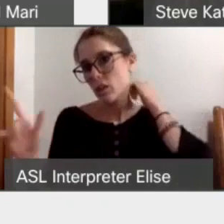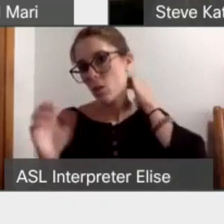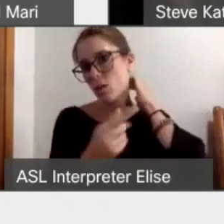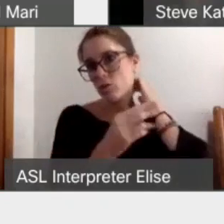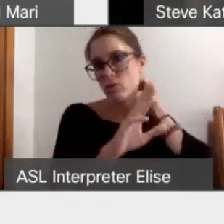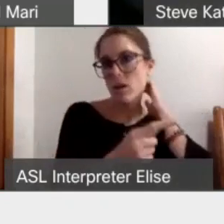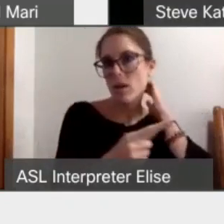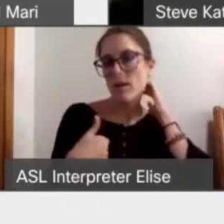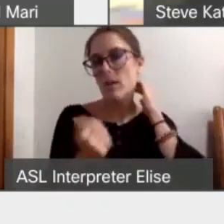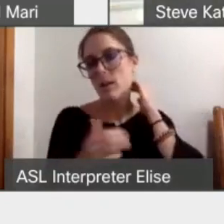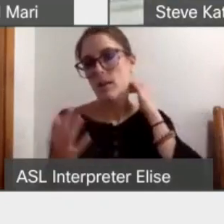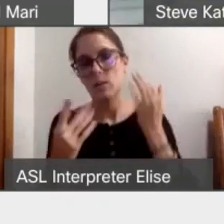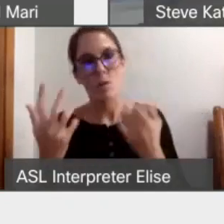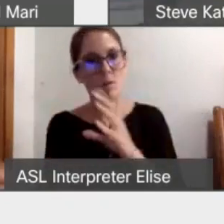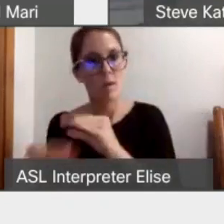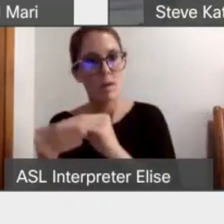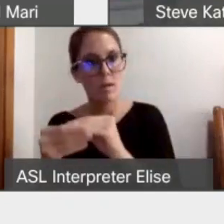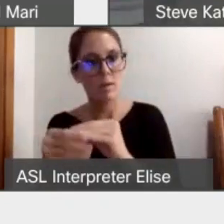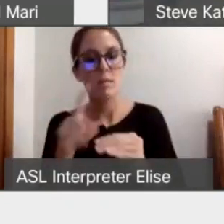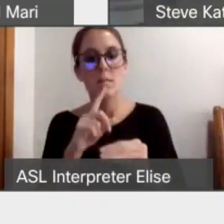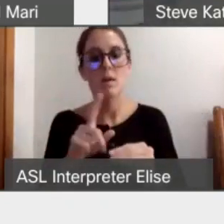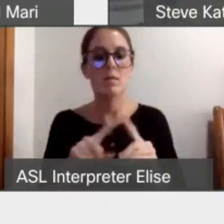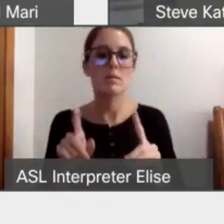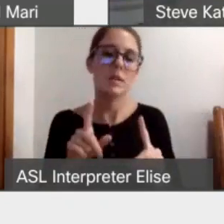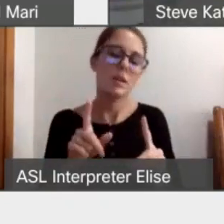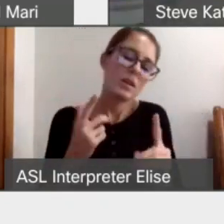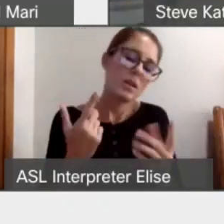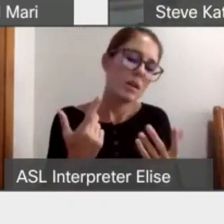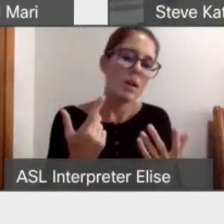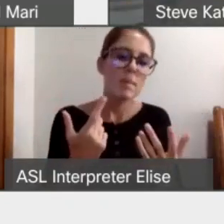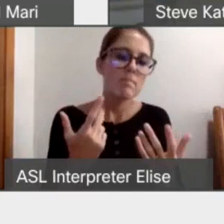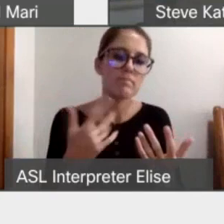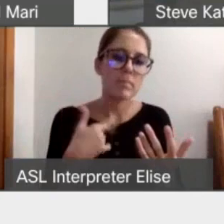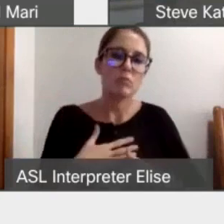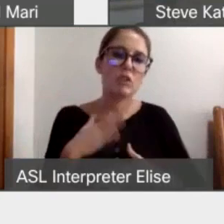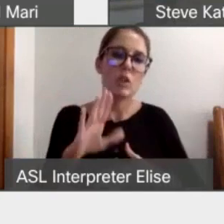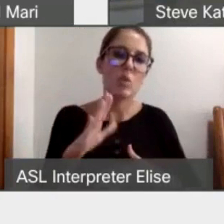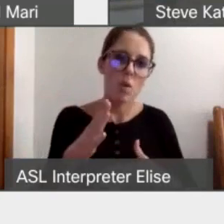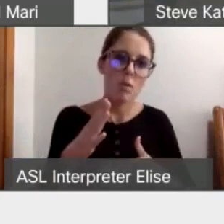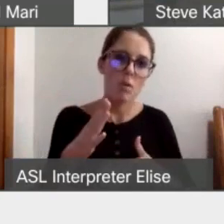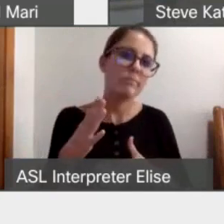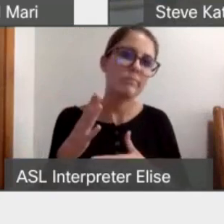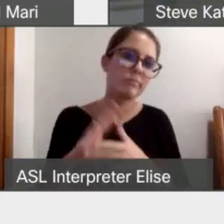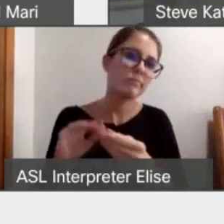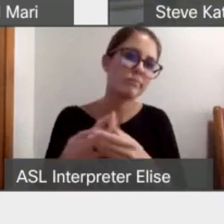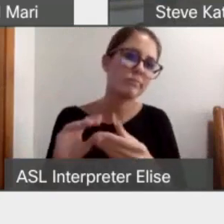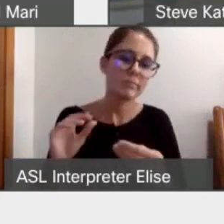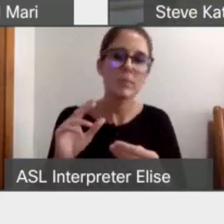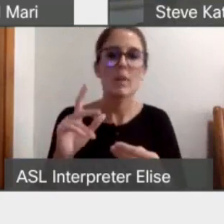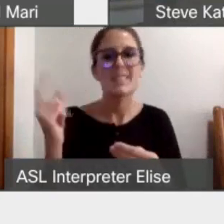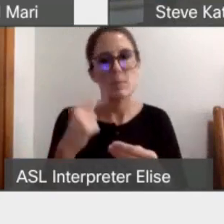add, you know, but I want to just say that I appreciate you sharing, and it is something that, you know, we hear and